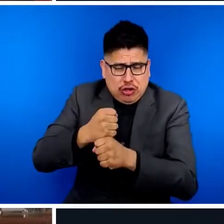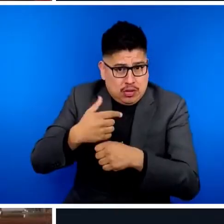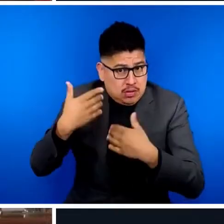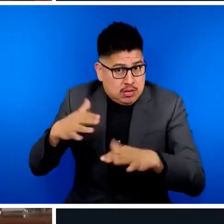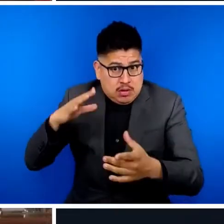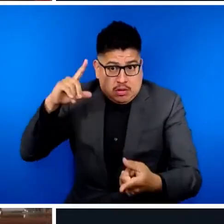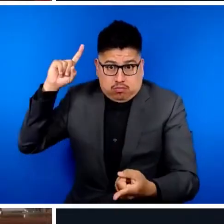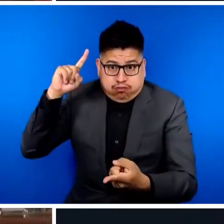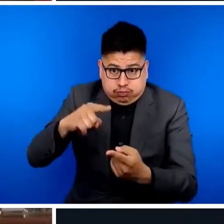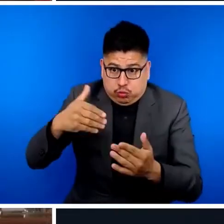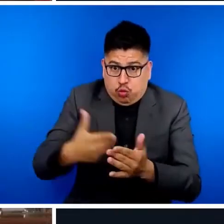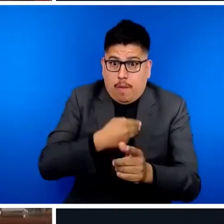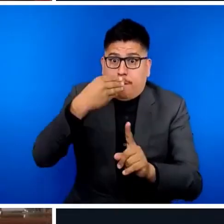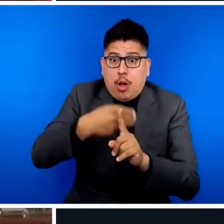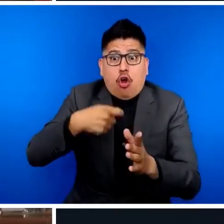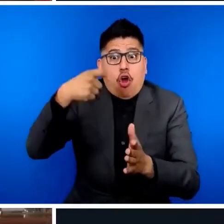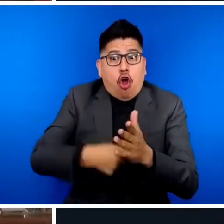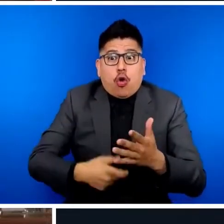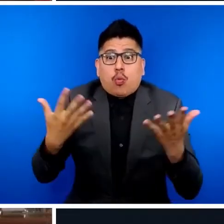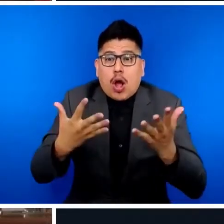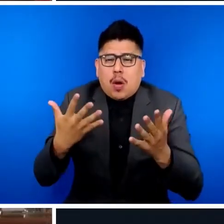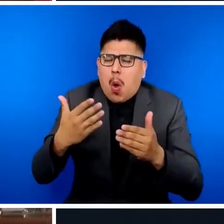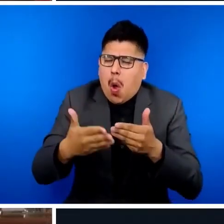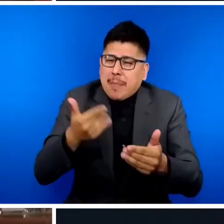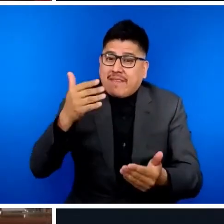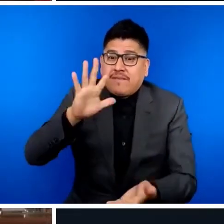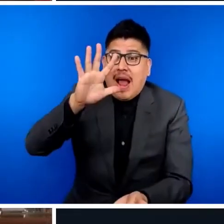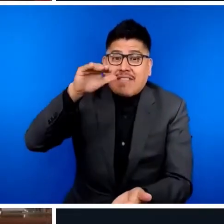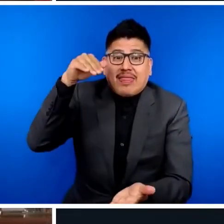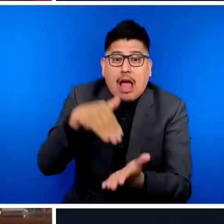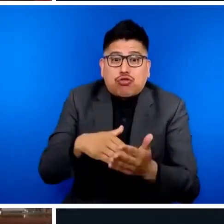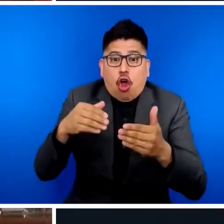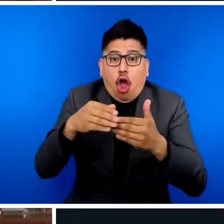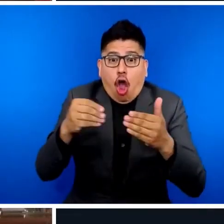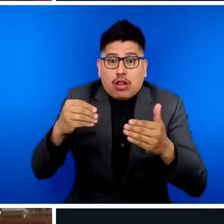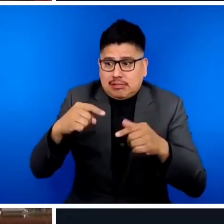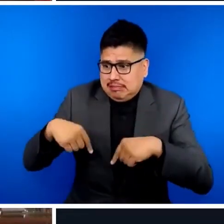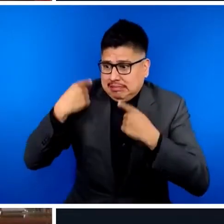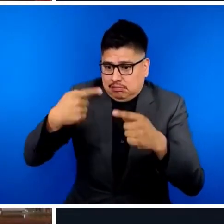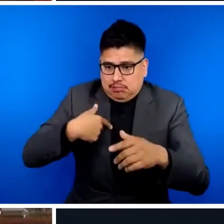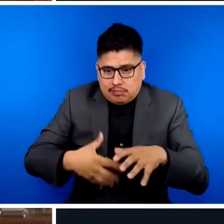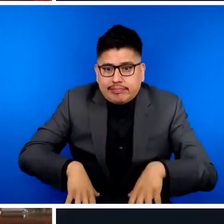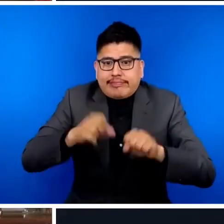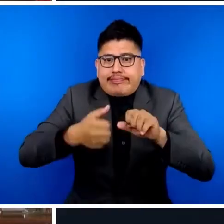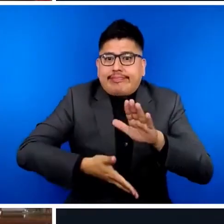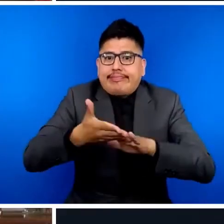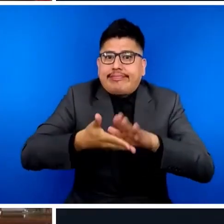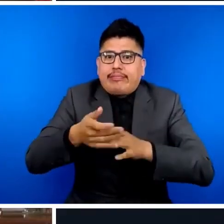almost $5,000 just since I took office. 1 year.